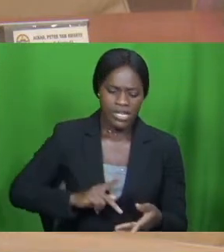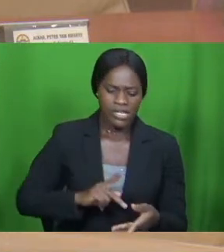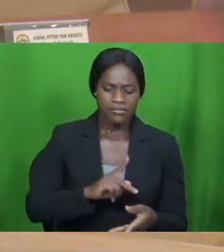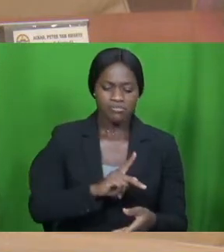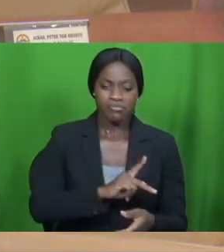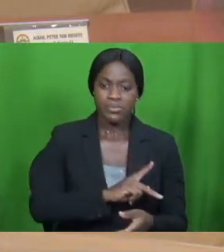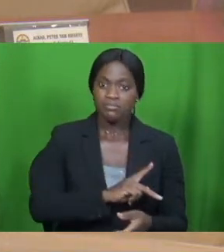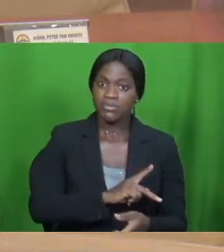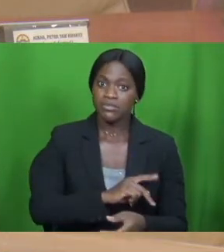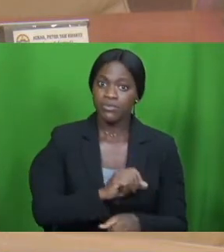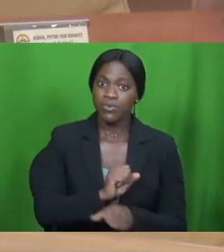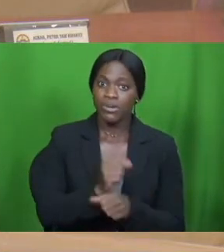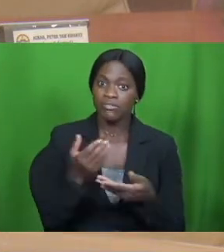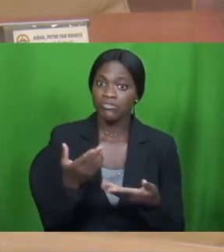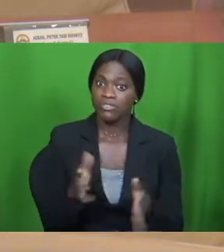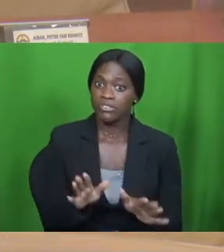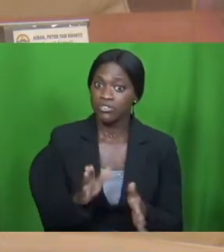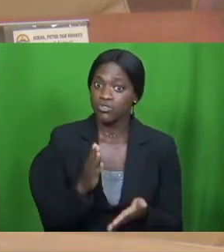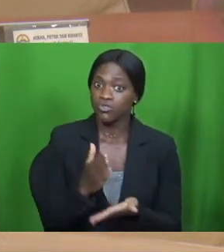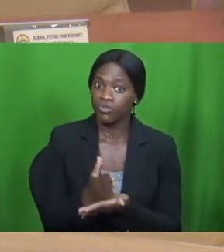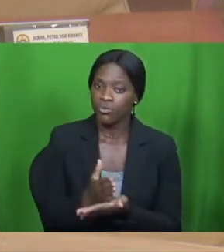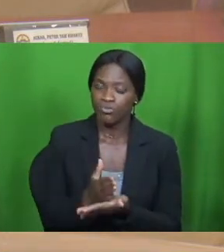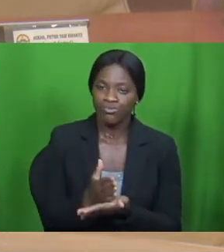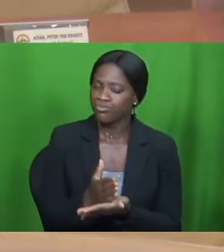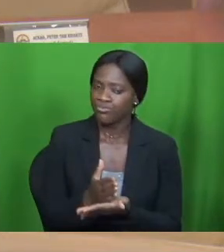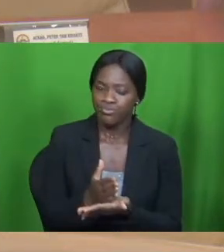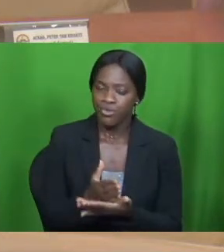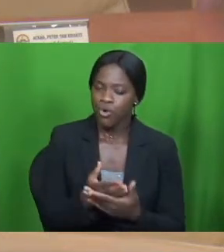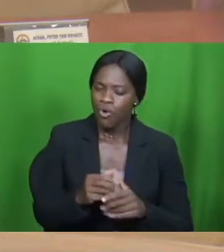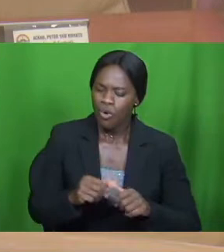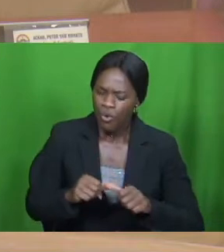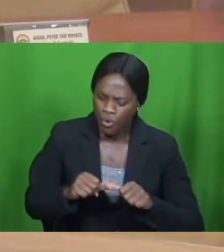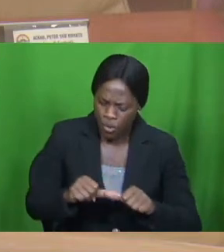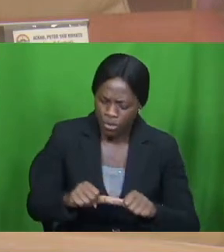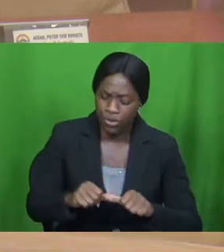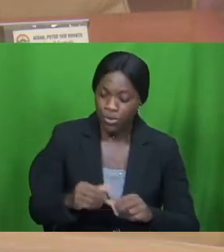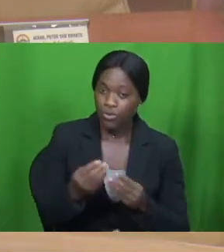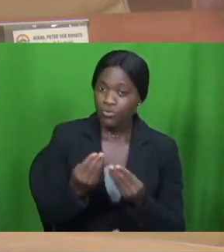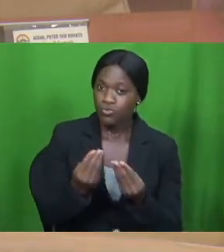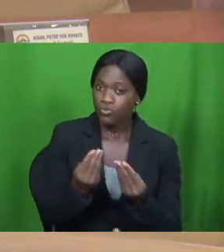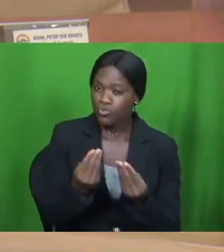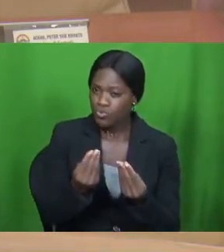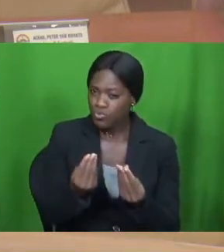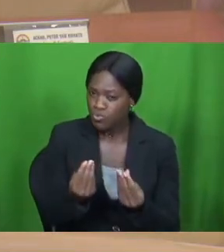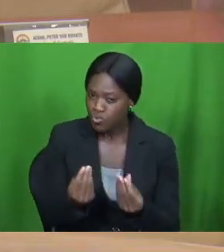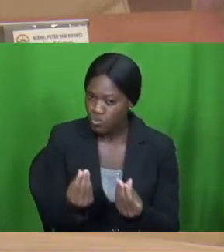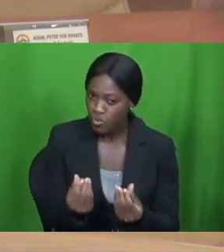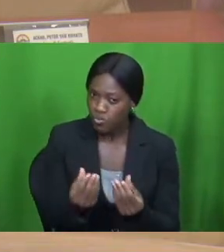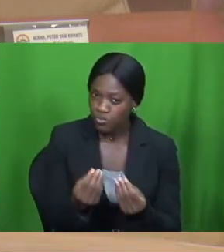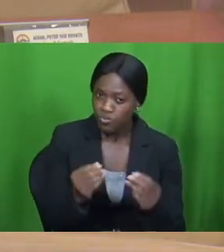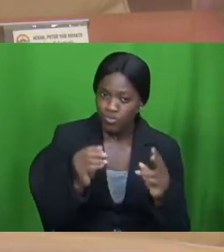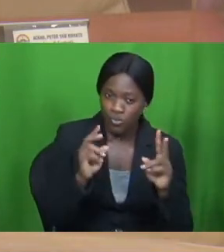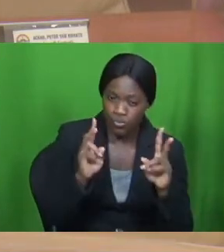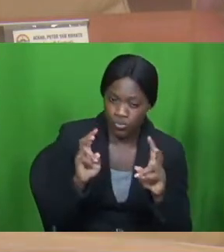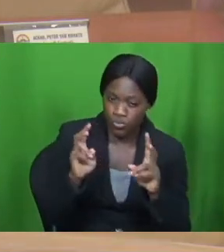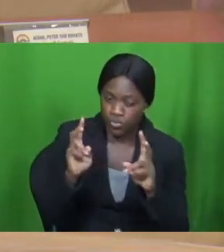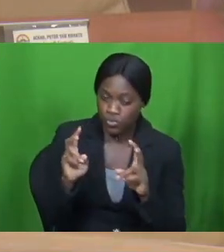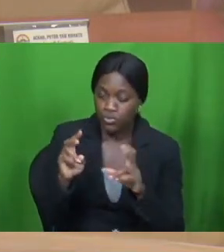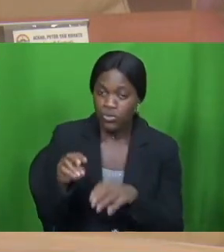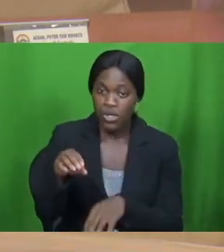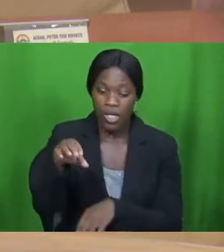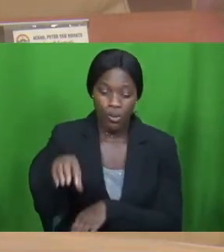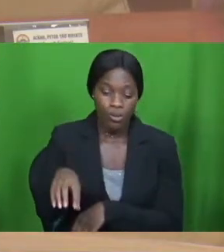contributed significantly in solving issues in his home constituency.